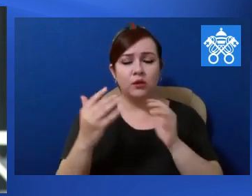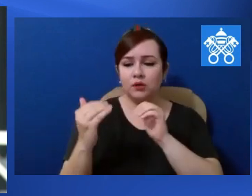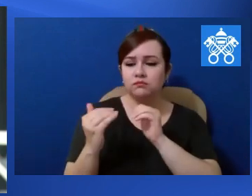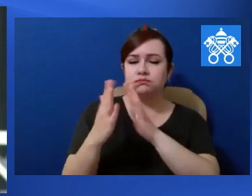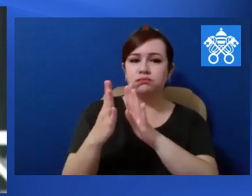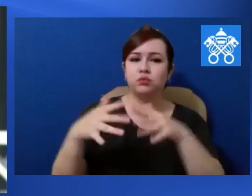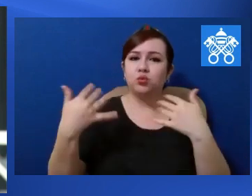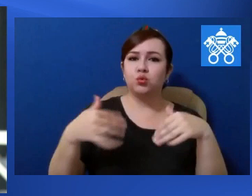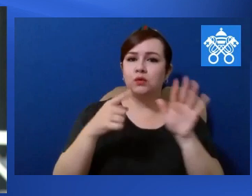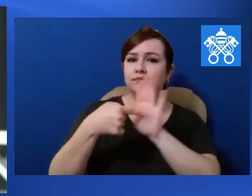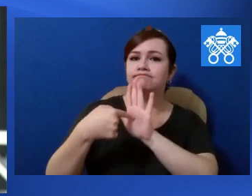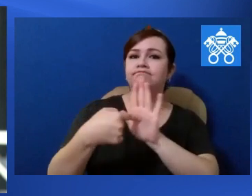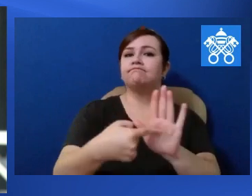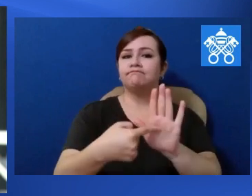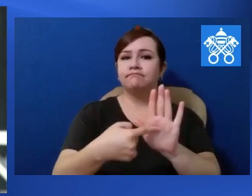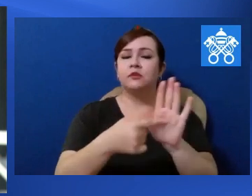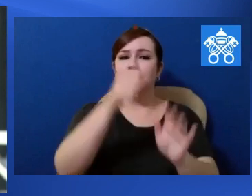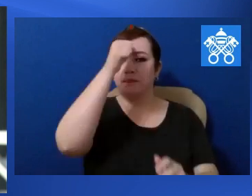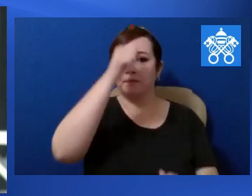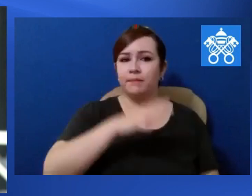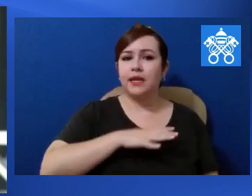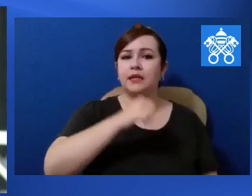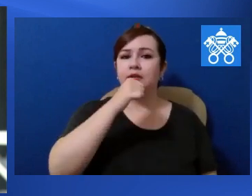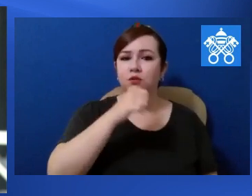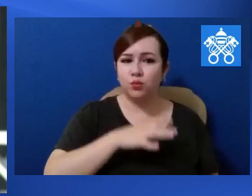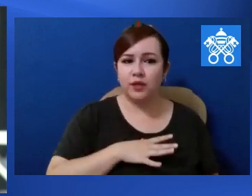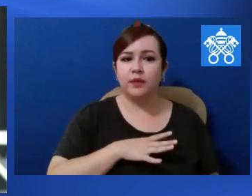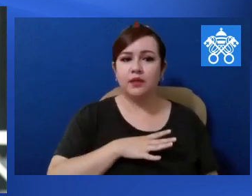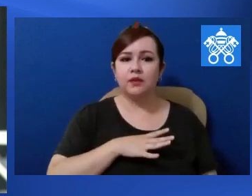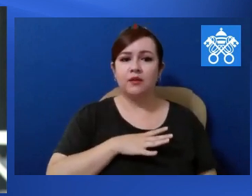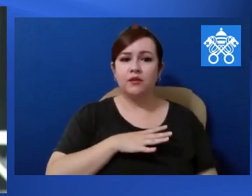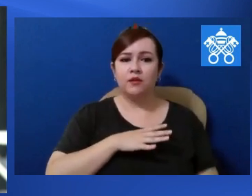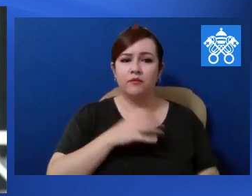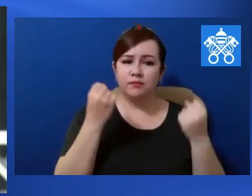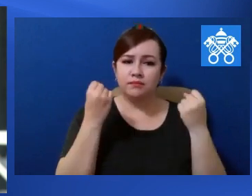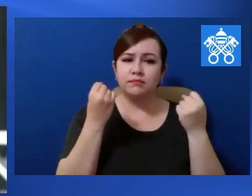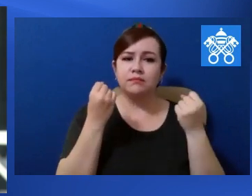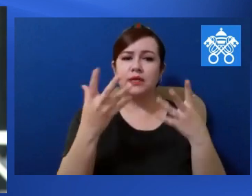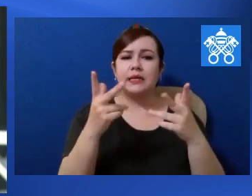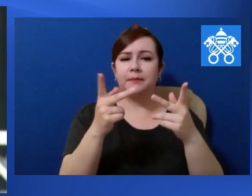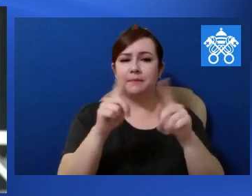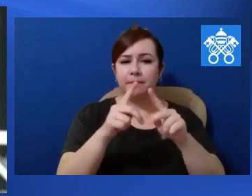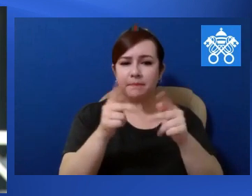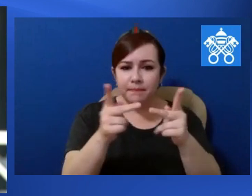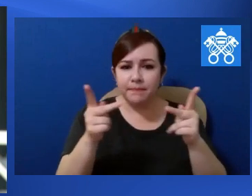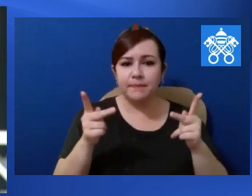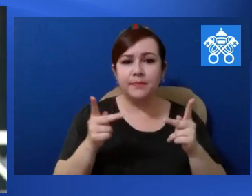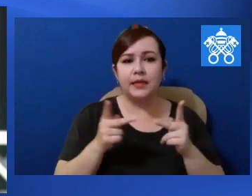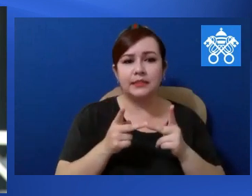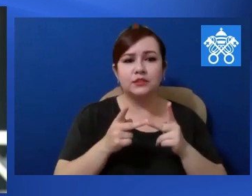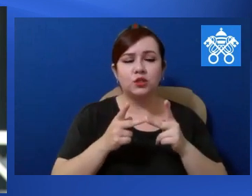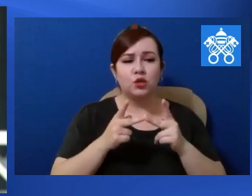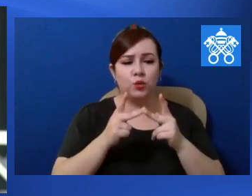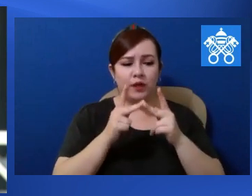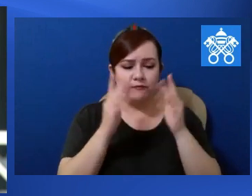esemplari di uomini e donne di ogni tempo e ogni luogo che hanno dato la vita per il Vangelo.